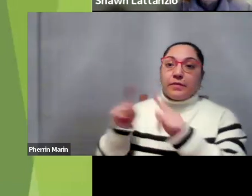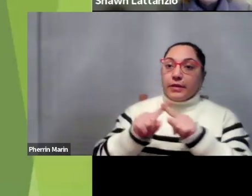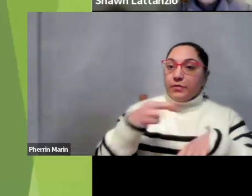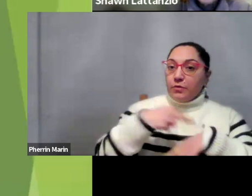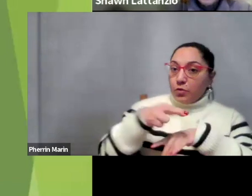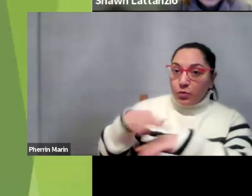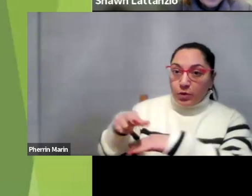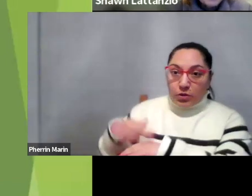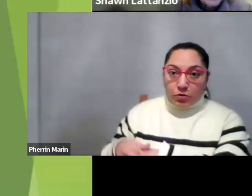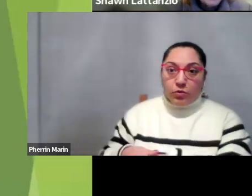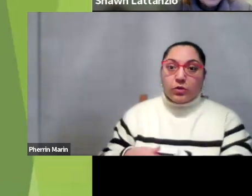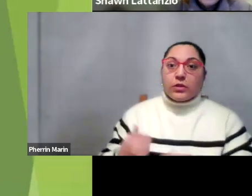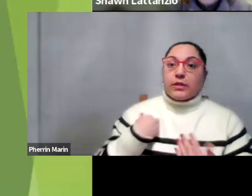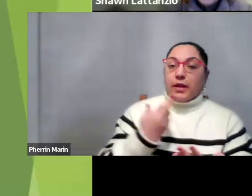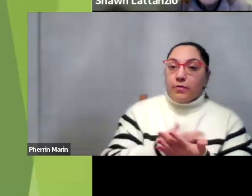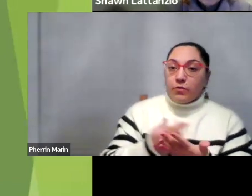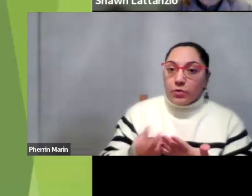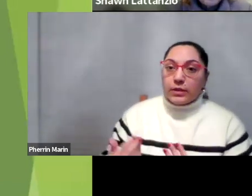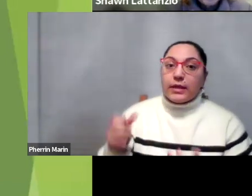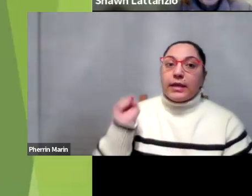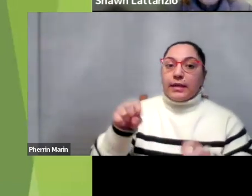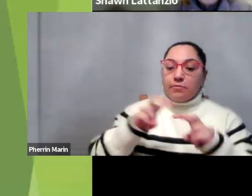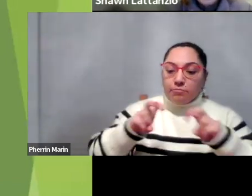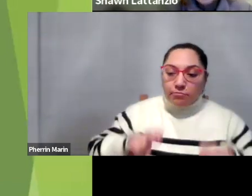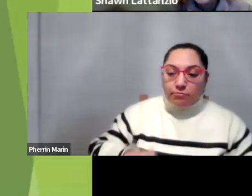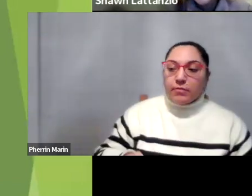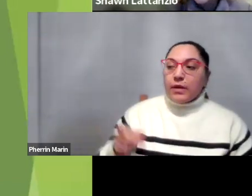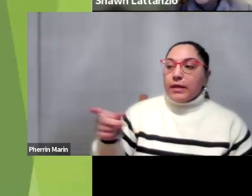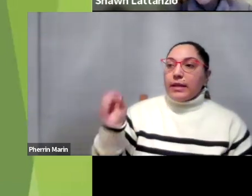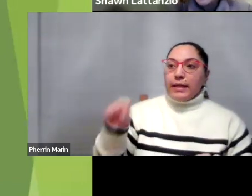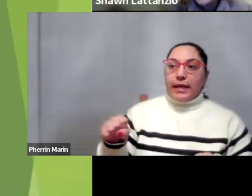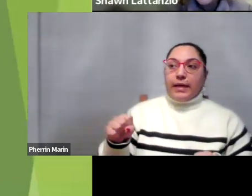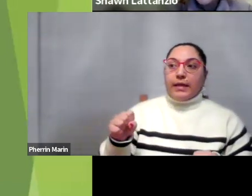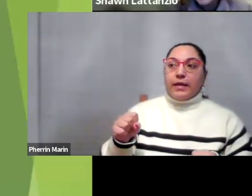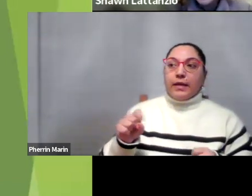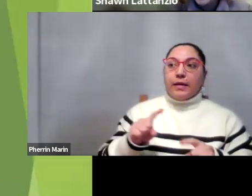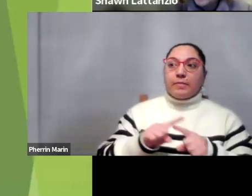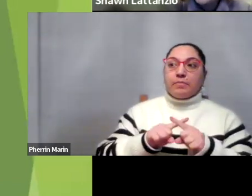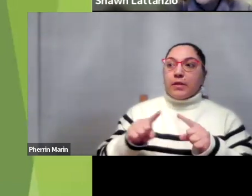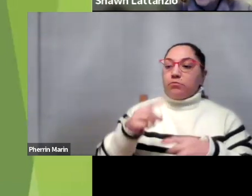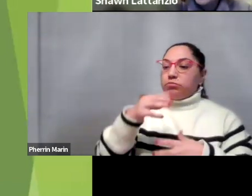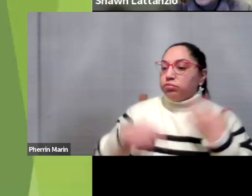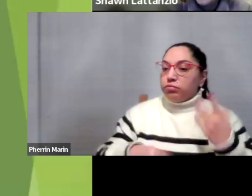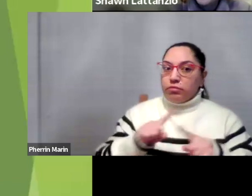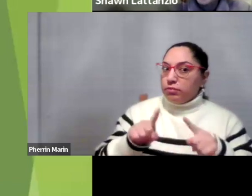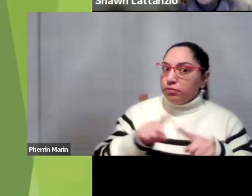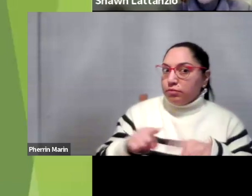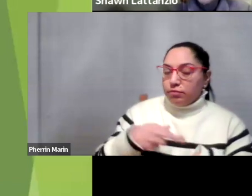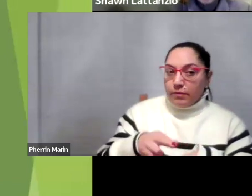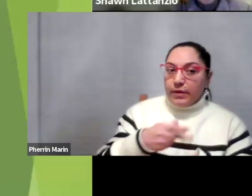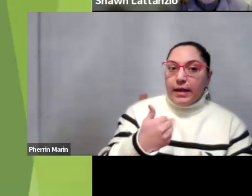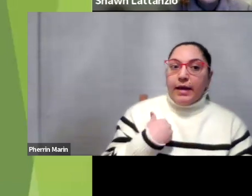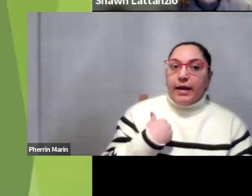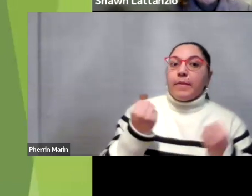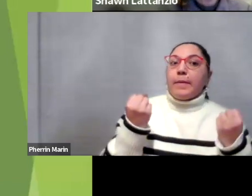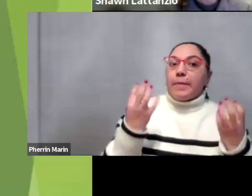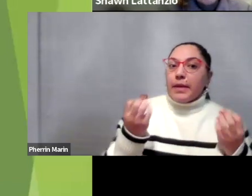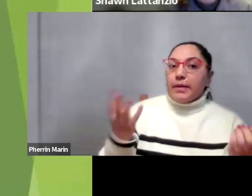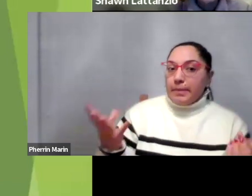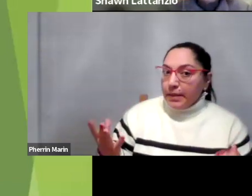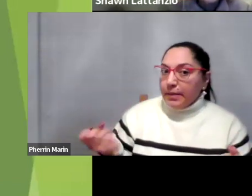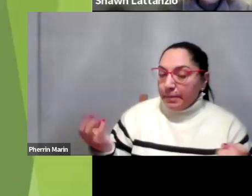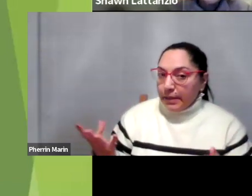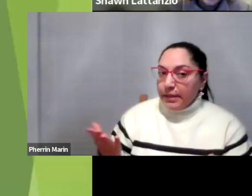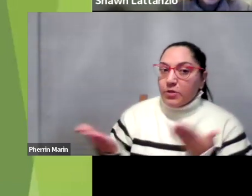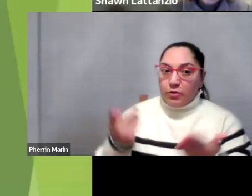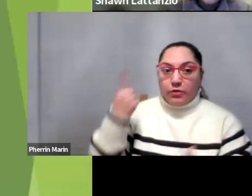referrals, they can do assessments, they can do a whole bunch of, and they can also make a variety of referrals. And they do have a targeted case management in the adult where they never wrap